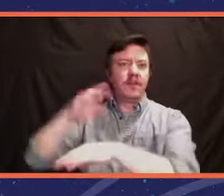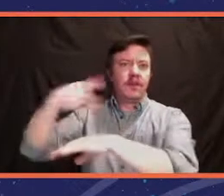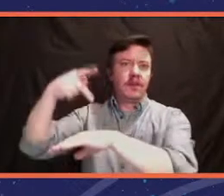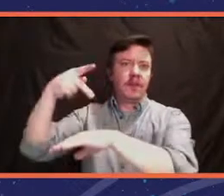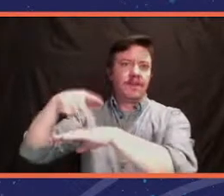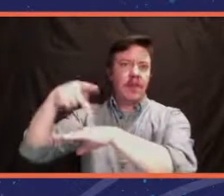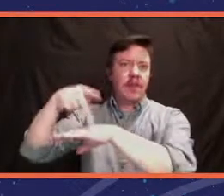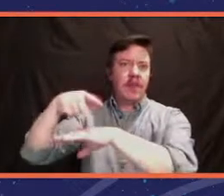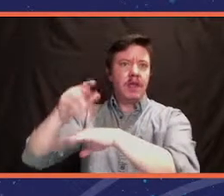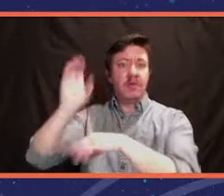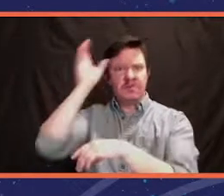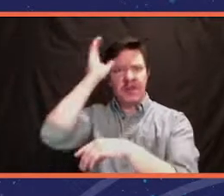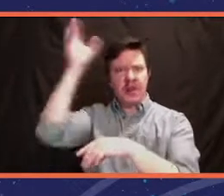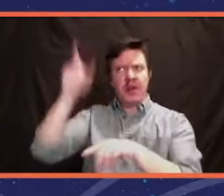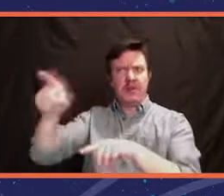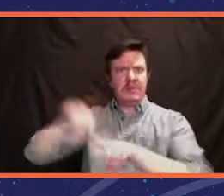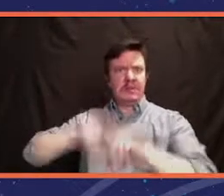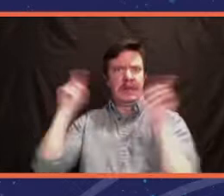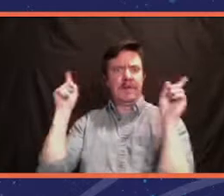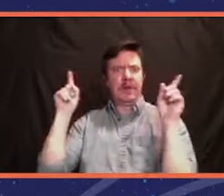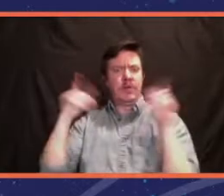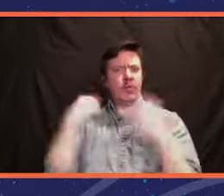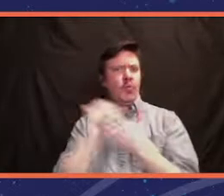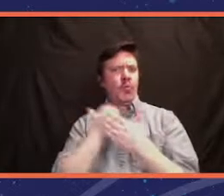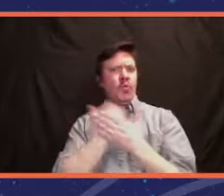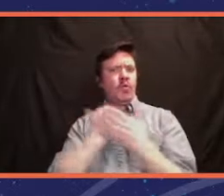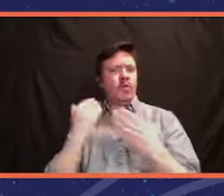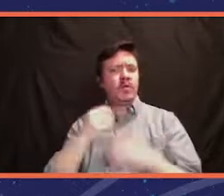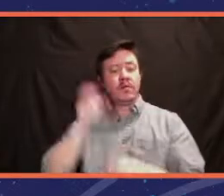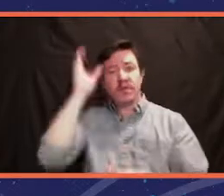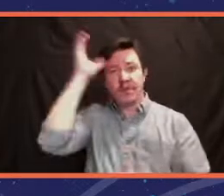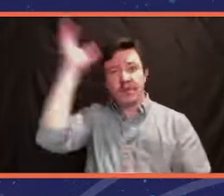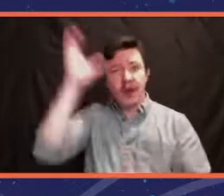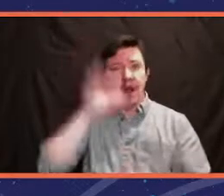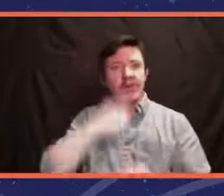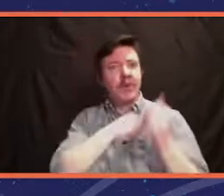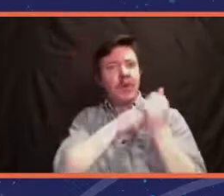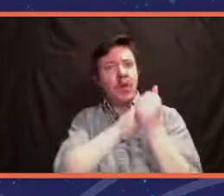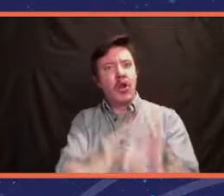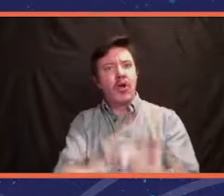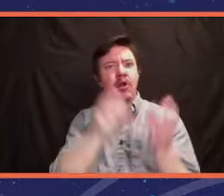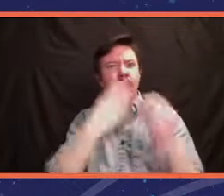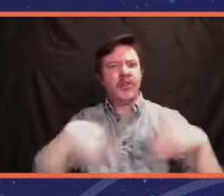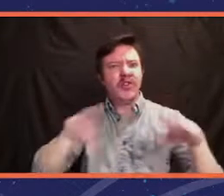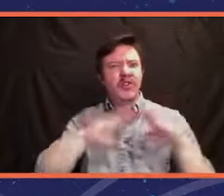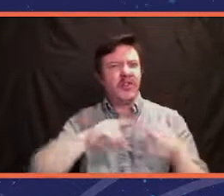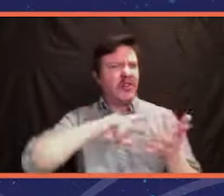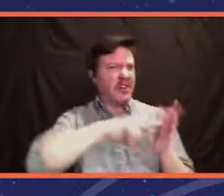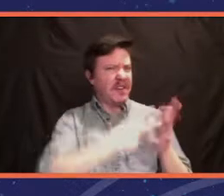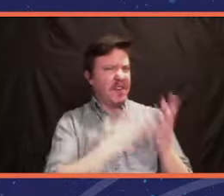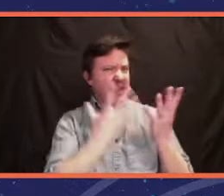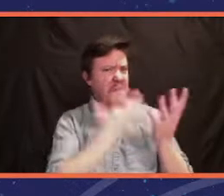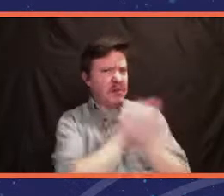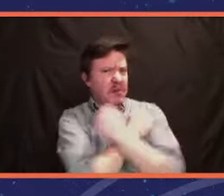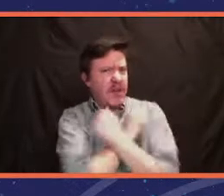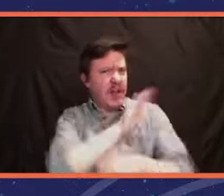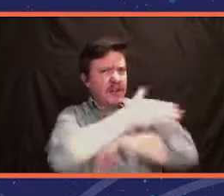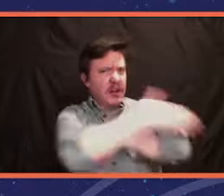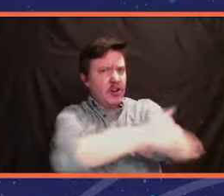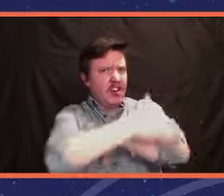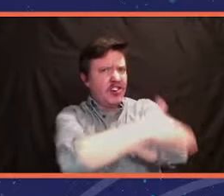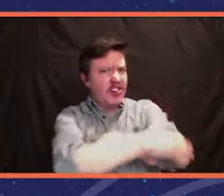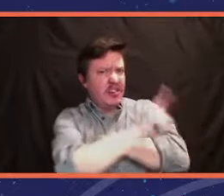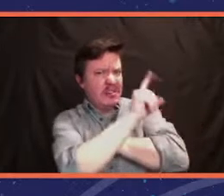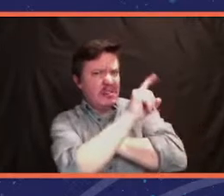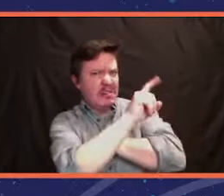her. Like just even the concept of loyal to the soil, she was like, "Is this love for your country?" And it just like really like broke that